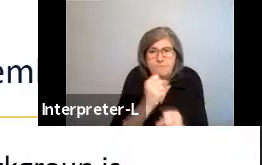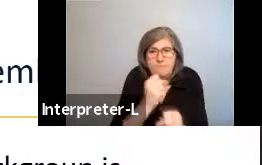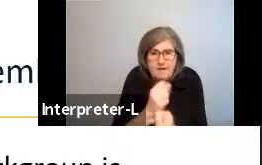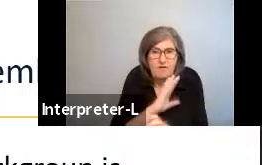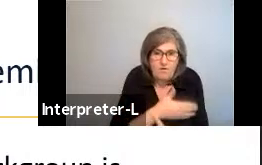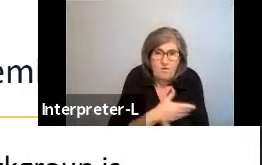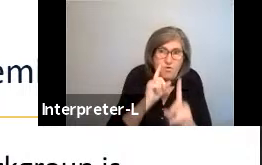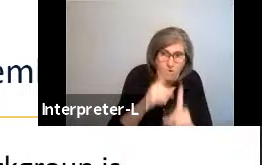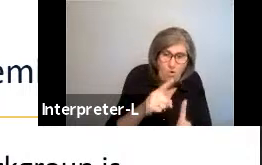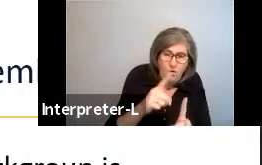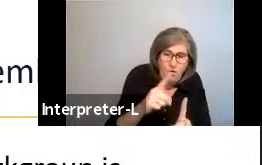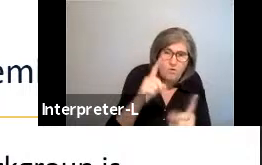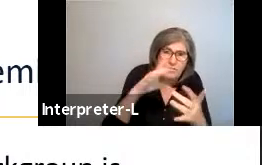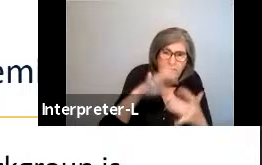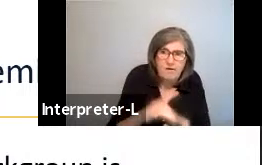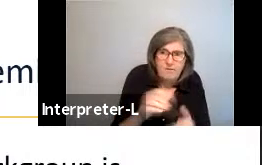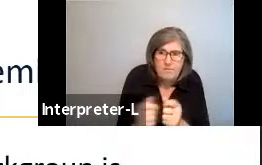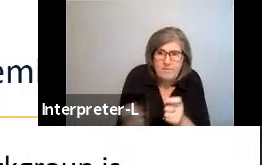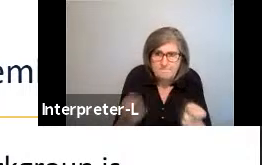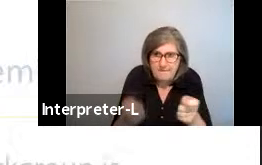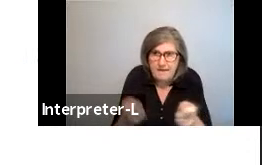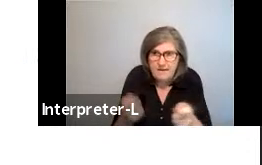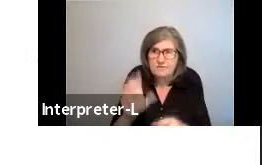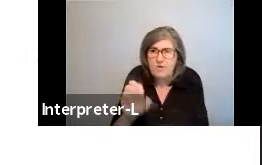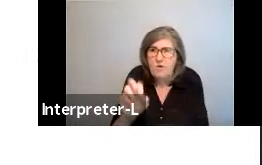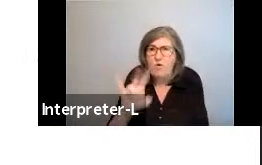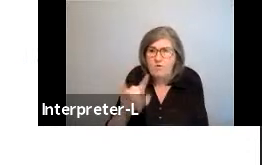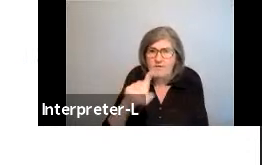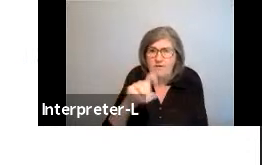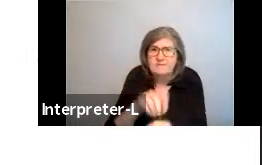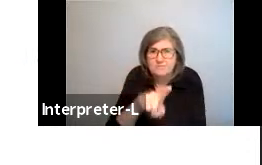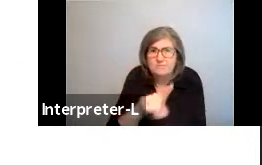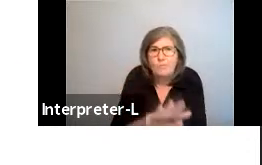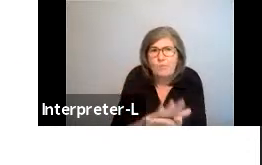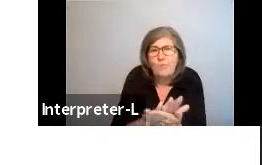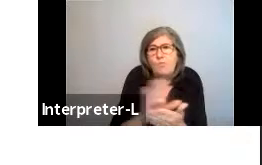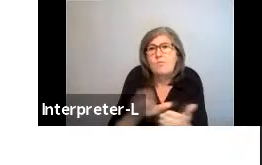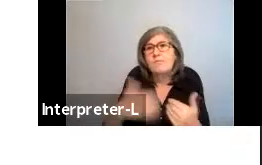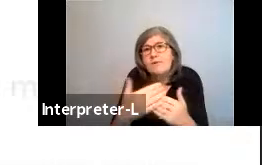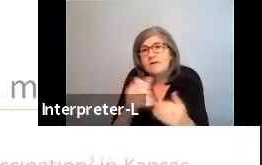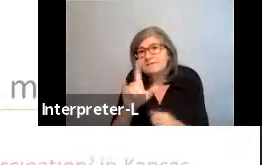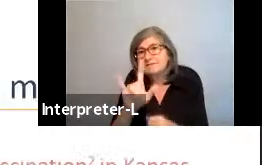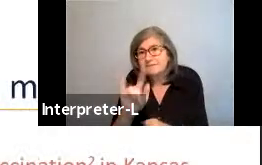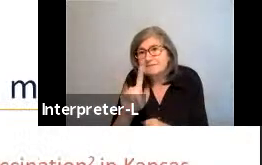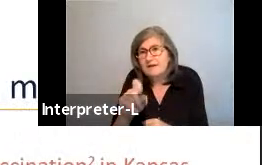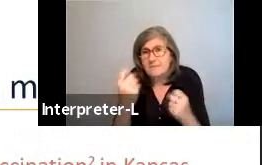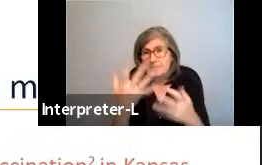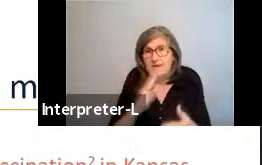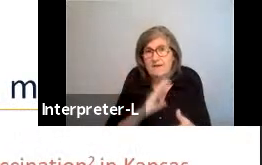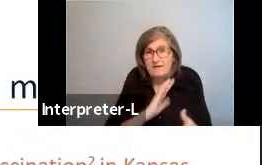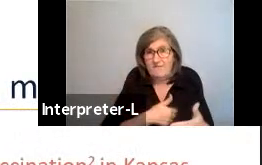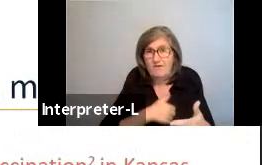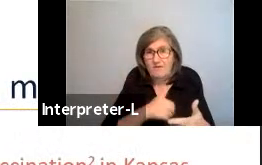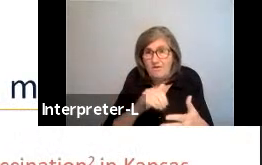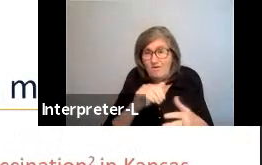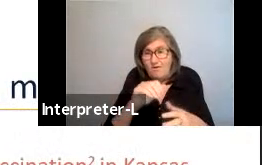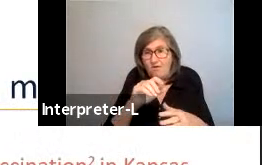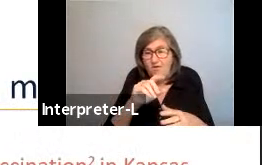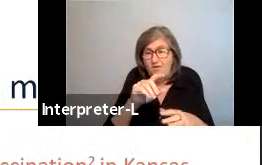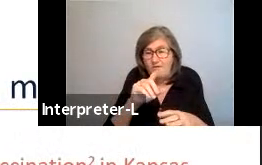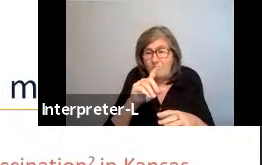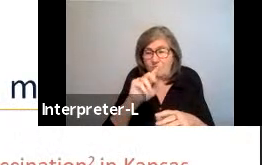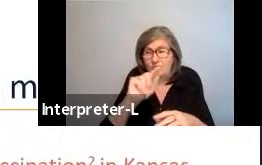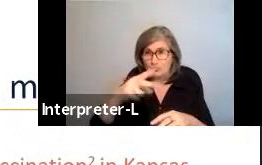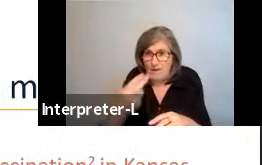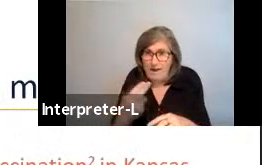schools. And on that note, next slide. Many of these metrics will look familiar to you. We're